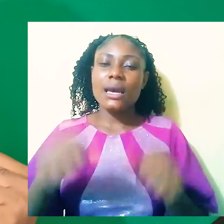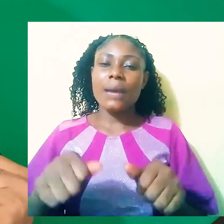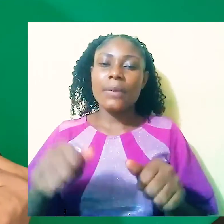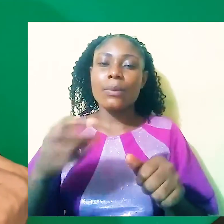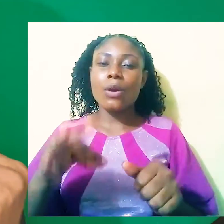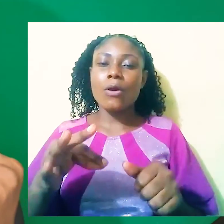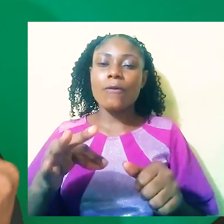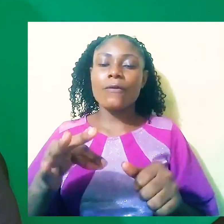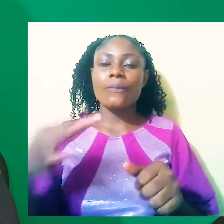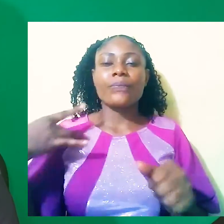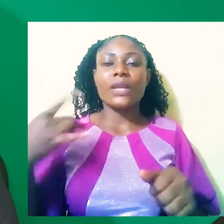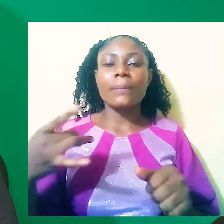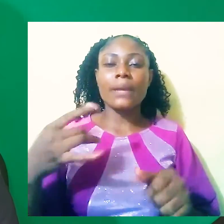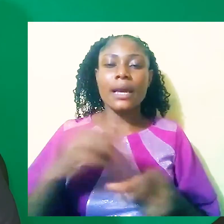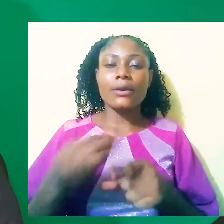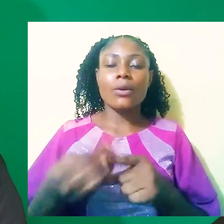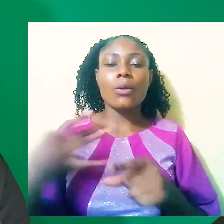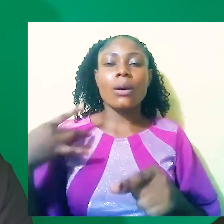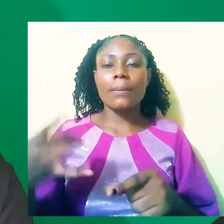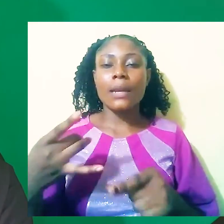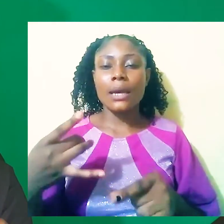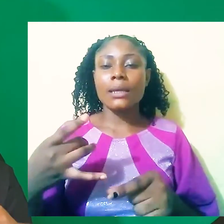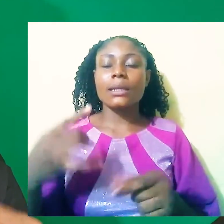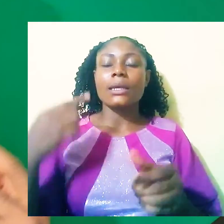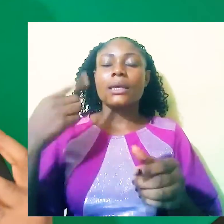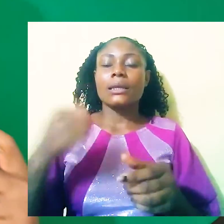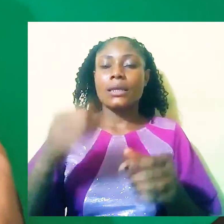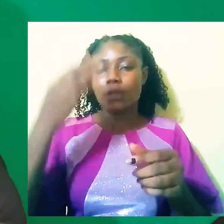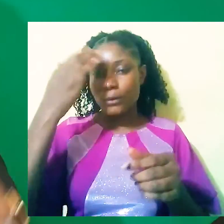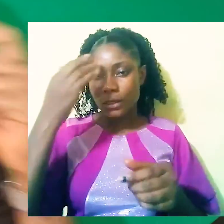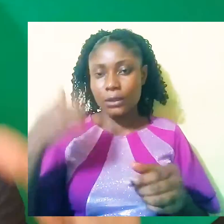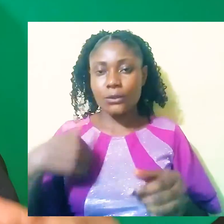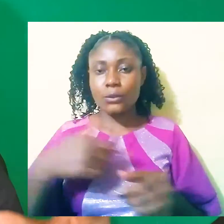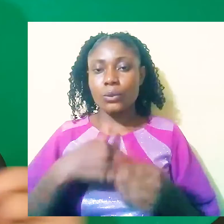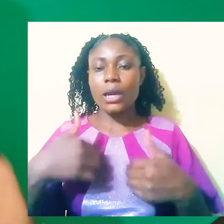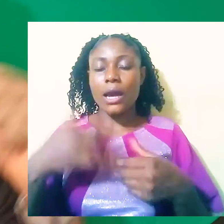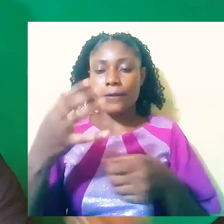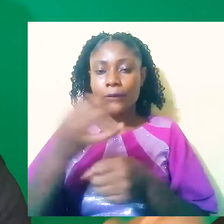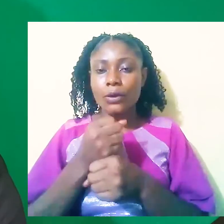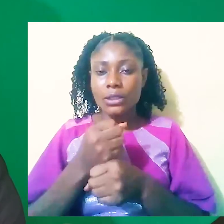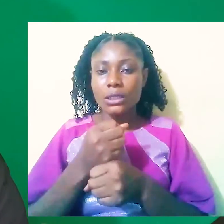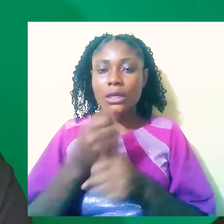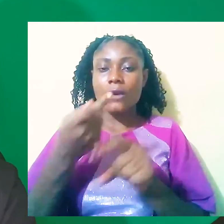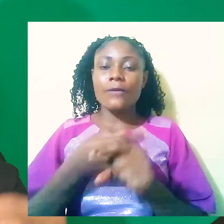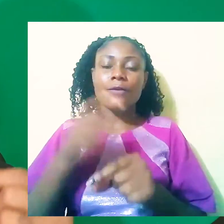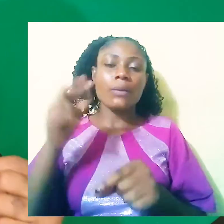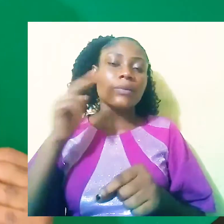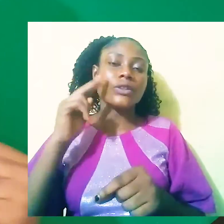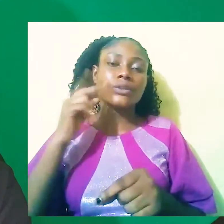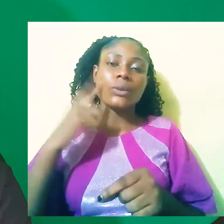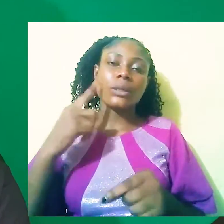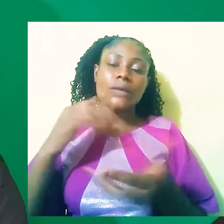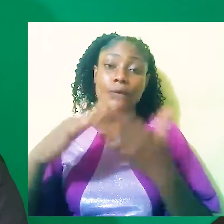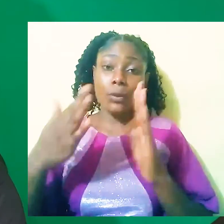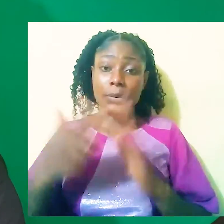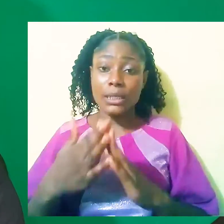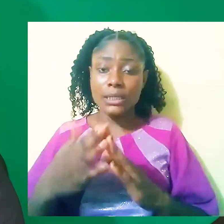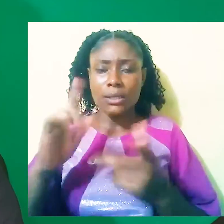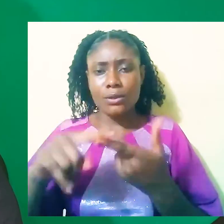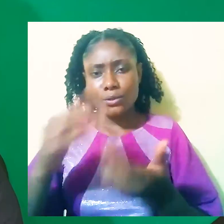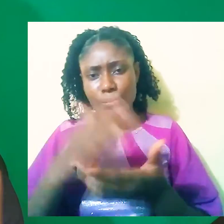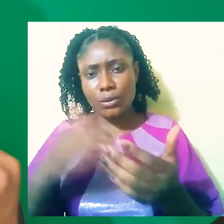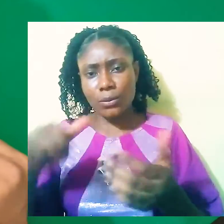are to some extent capable of implying or applying the knowledge we